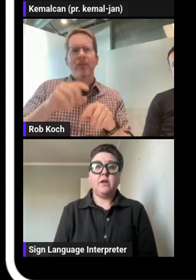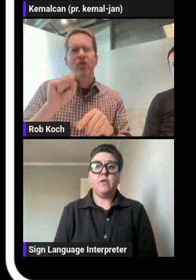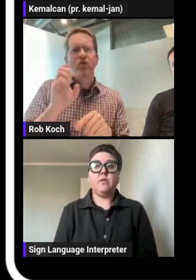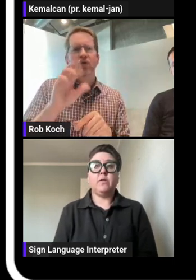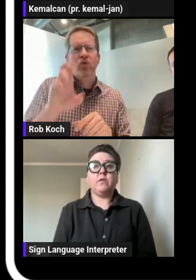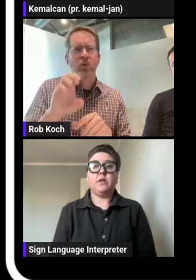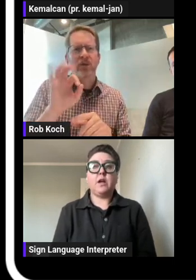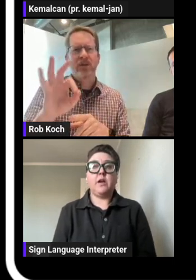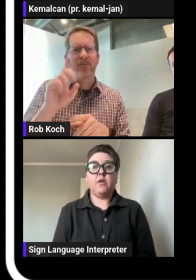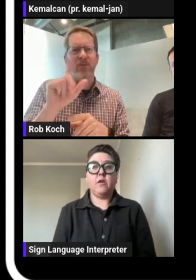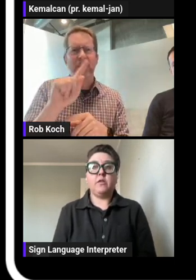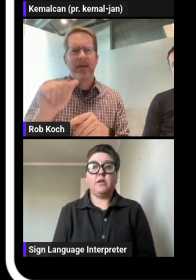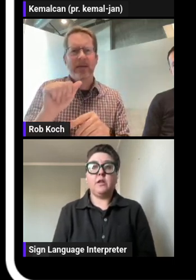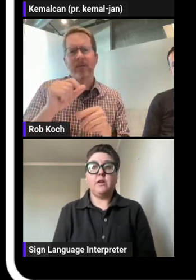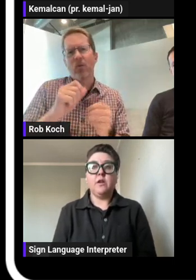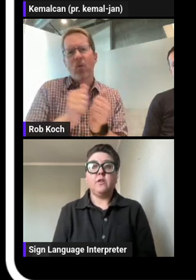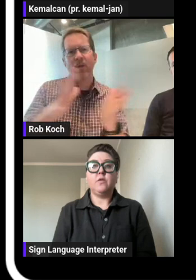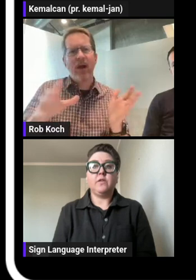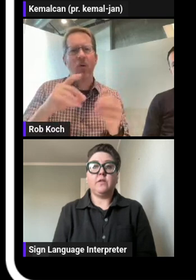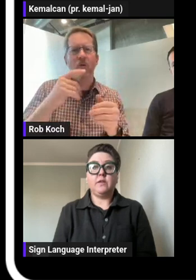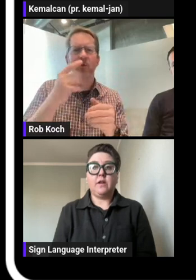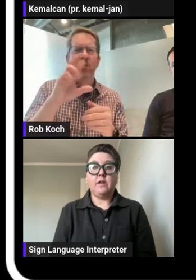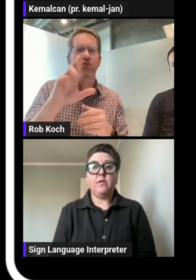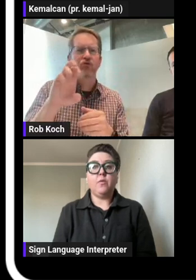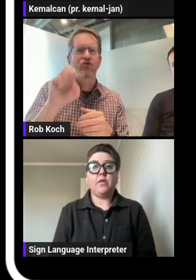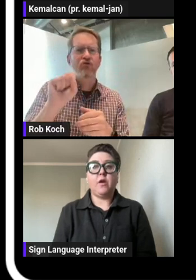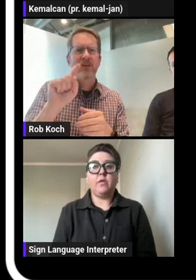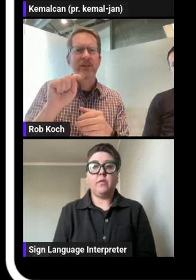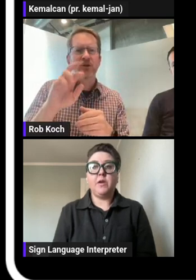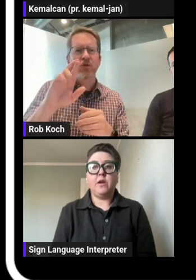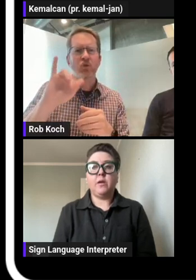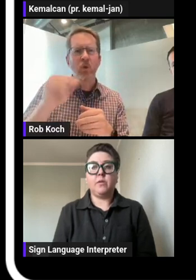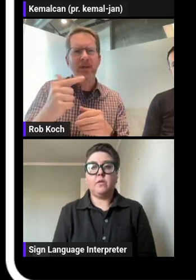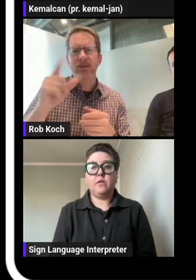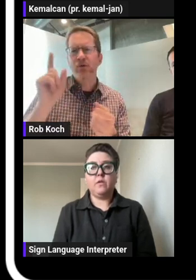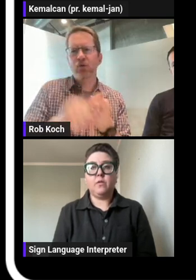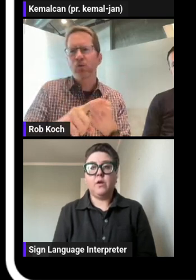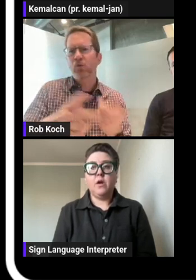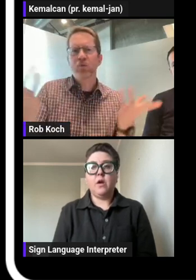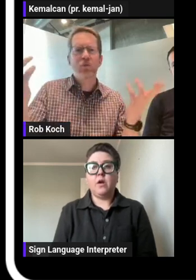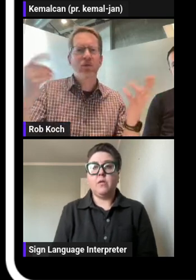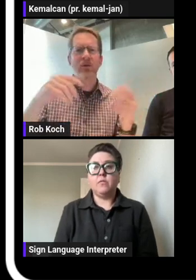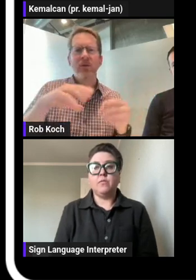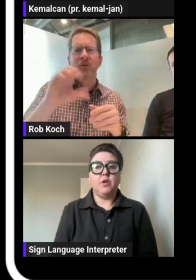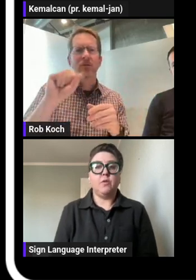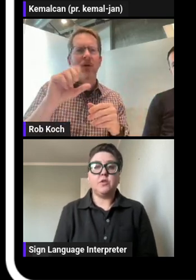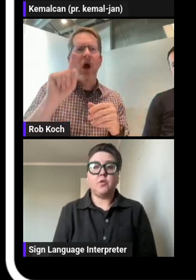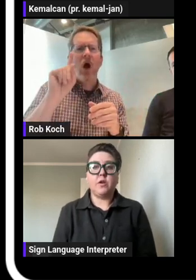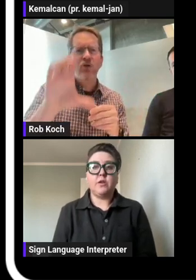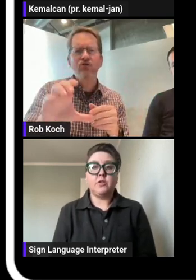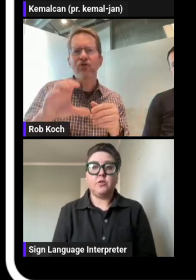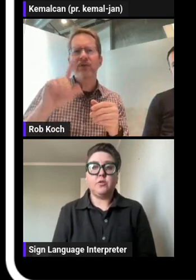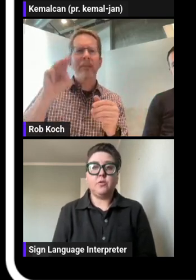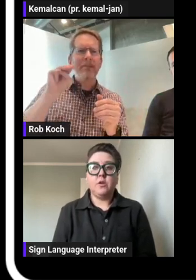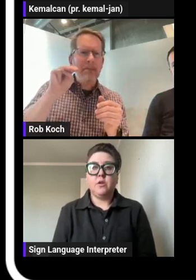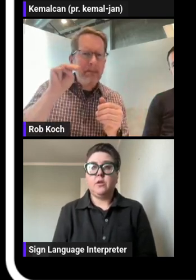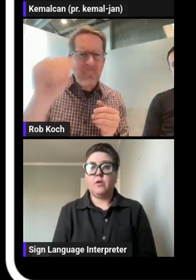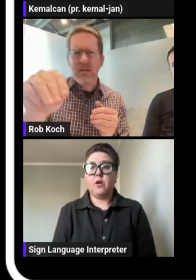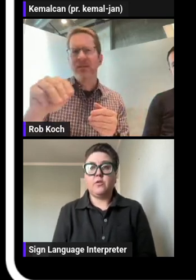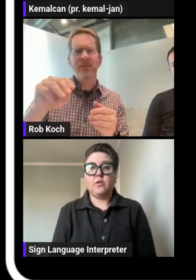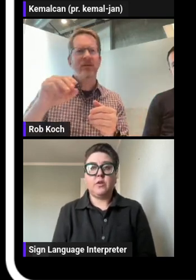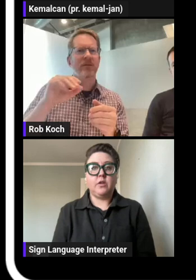And now we have to rely on the source of the data without being able to, restore it